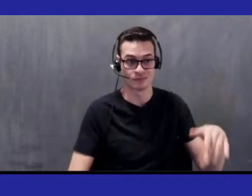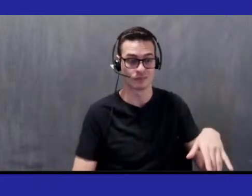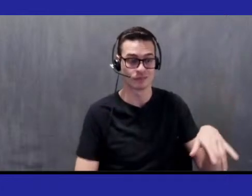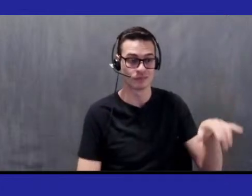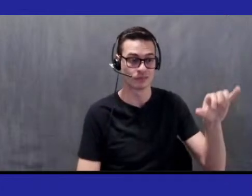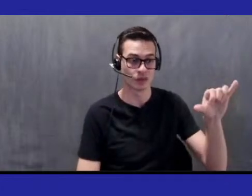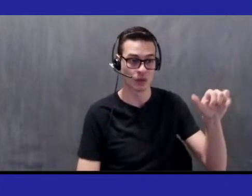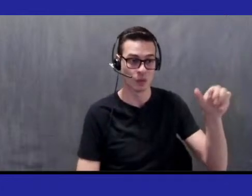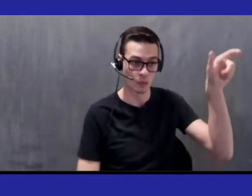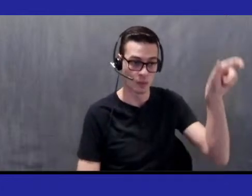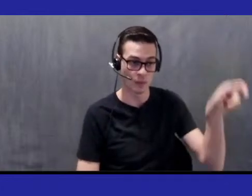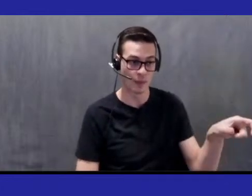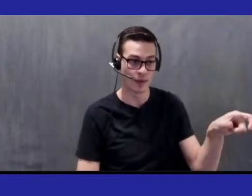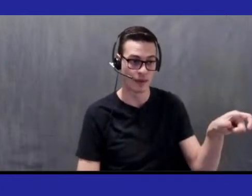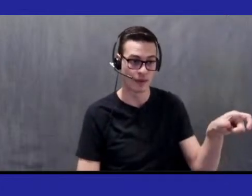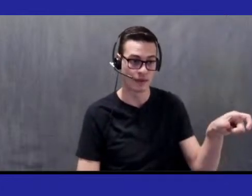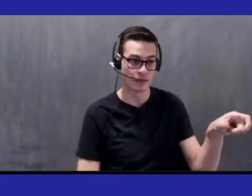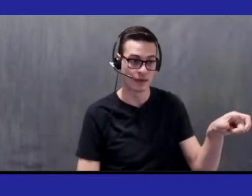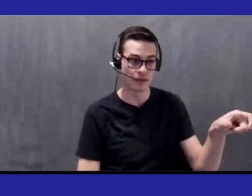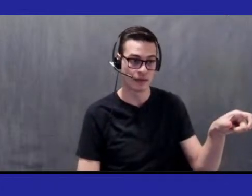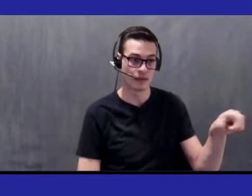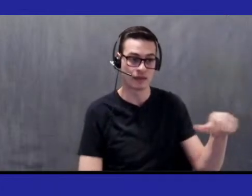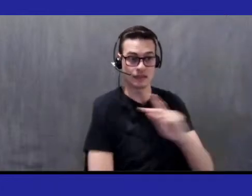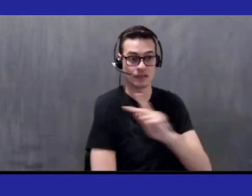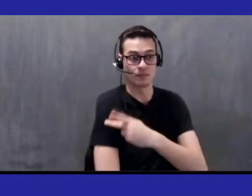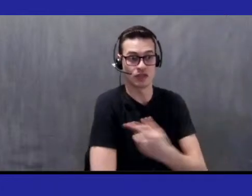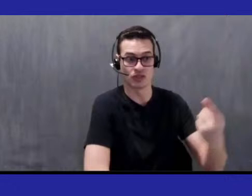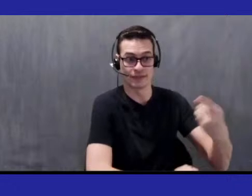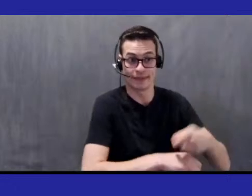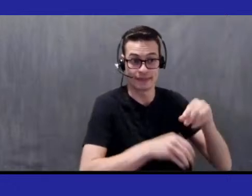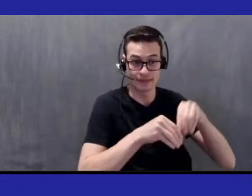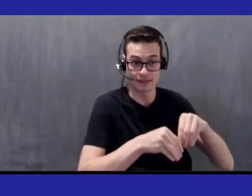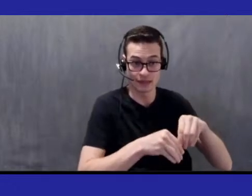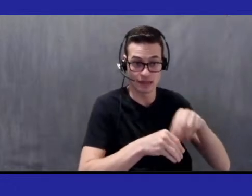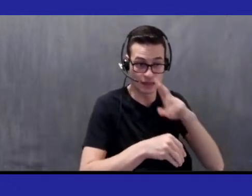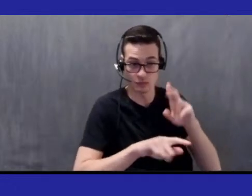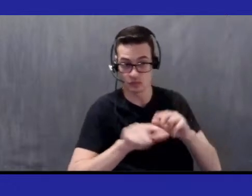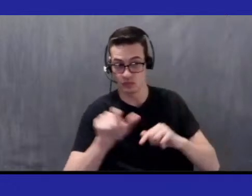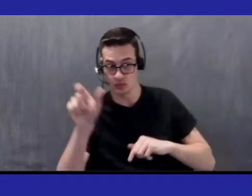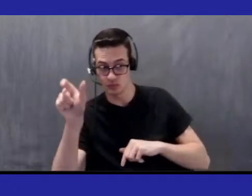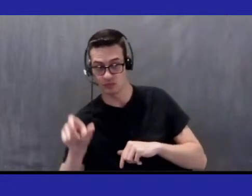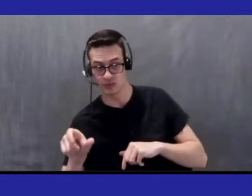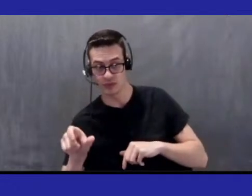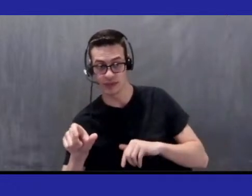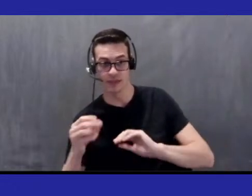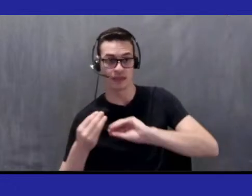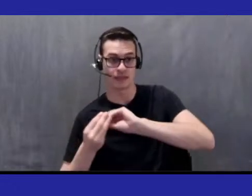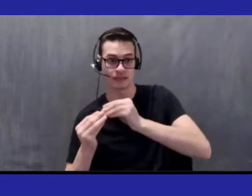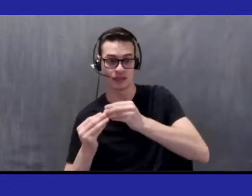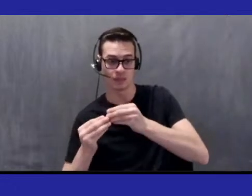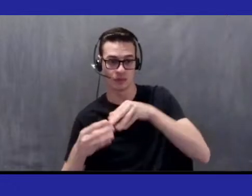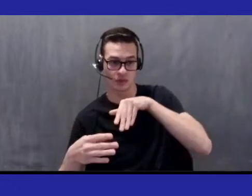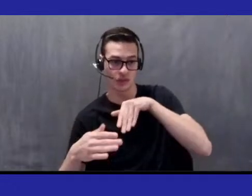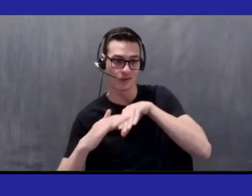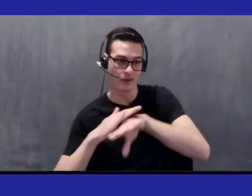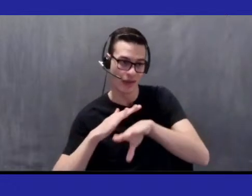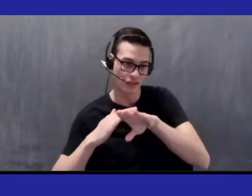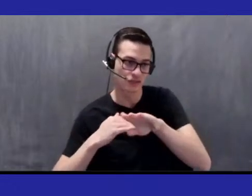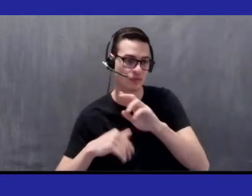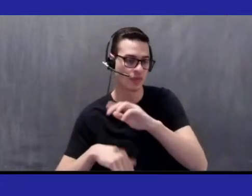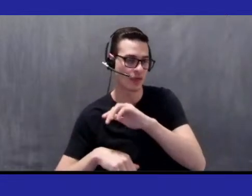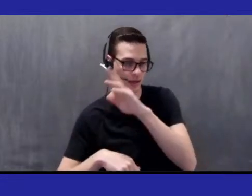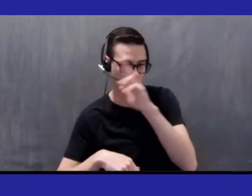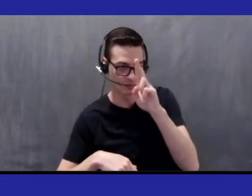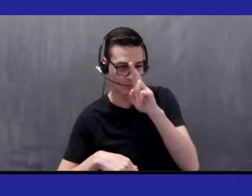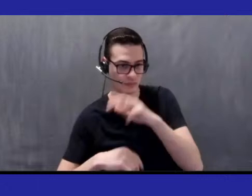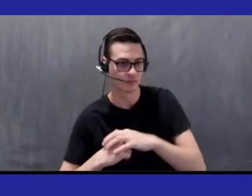is patient days in the hospital. The y-axis on the right-hand side is number of admissions. That corresponds to the blue